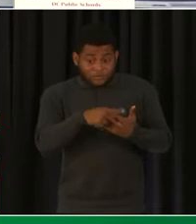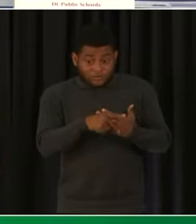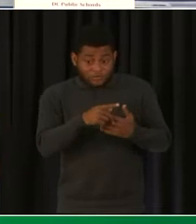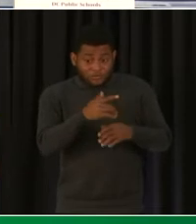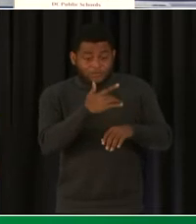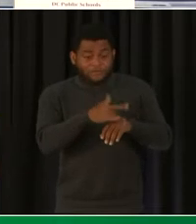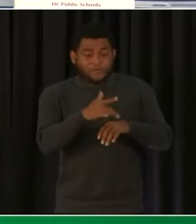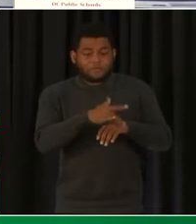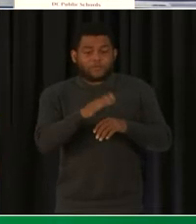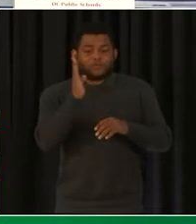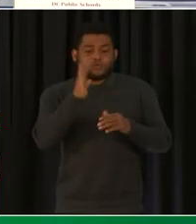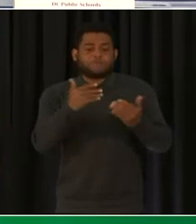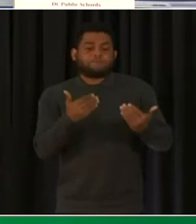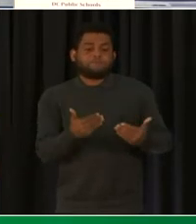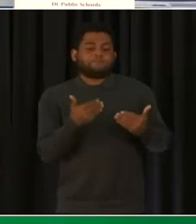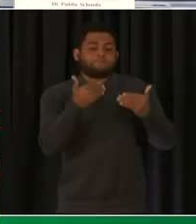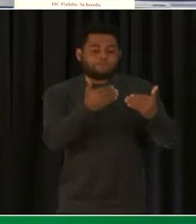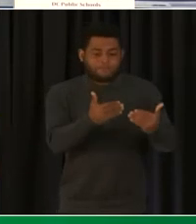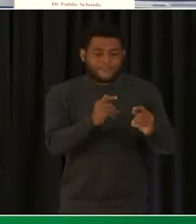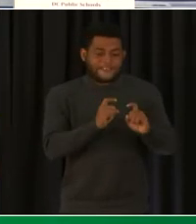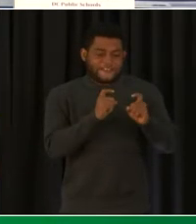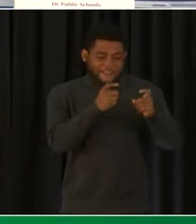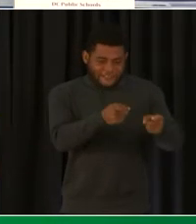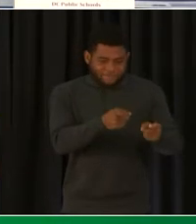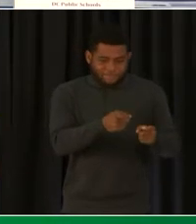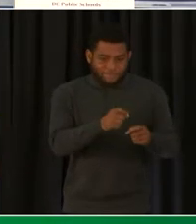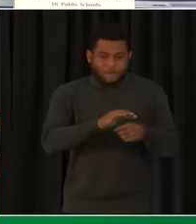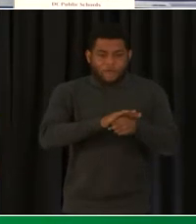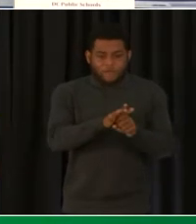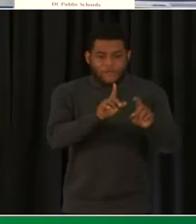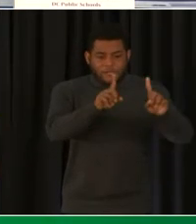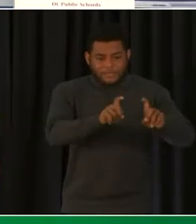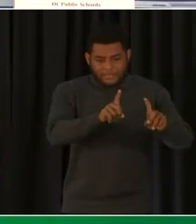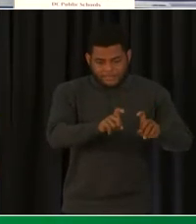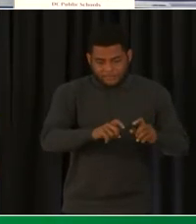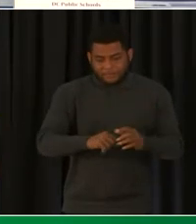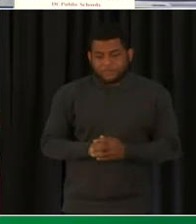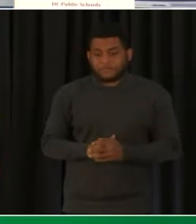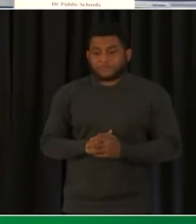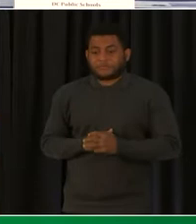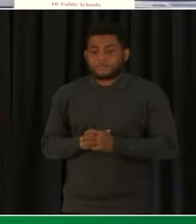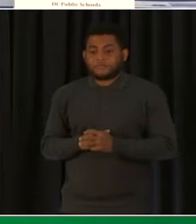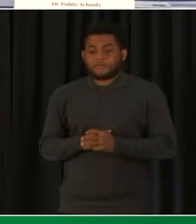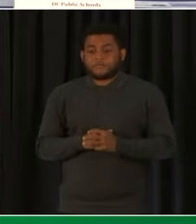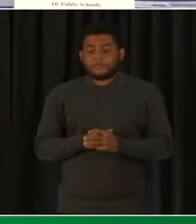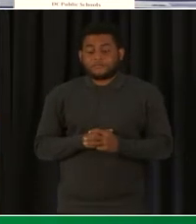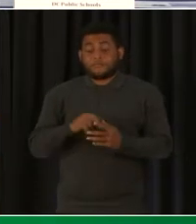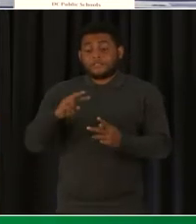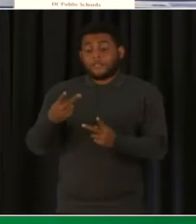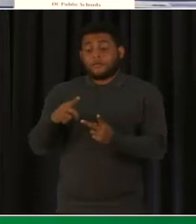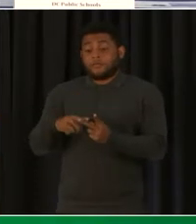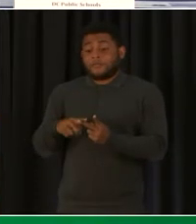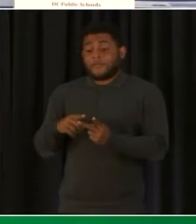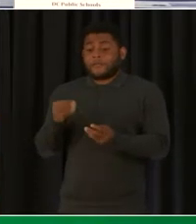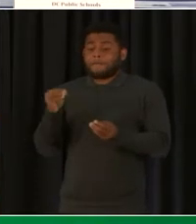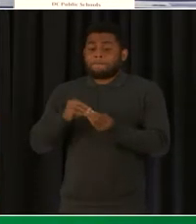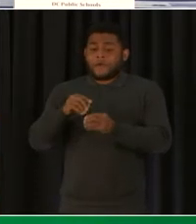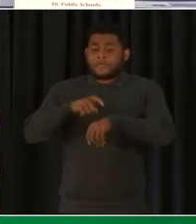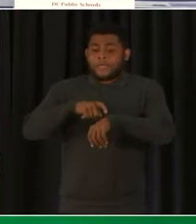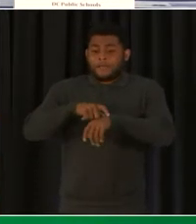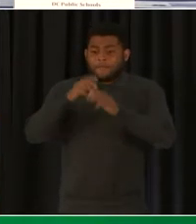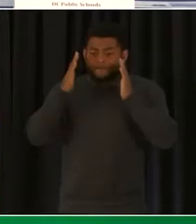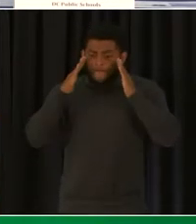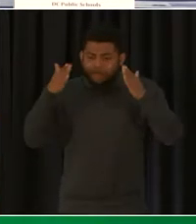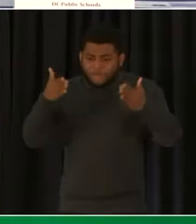also administer the COVID test right then on site. The second part we've been spending most of our time